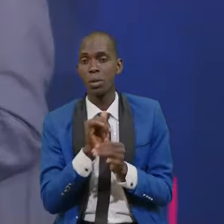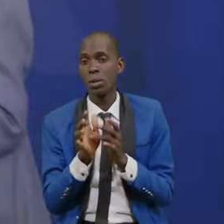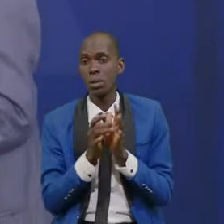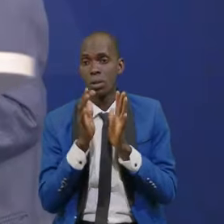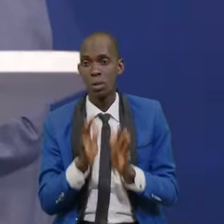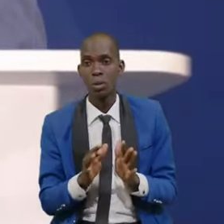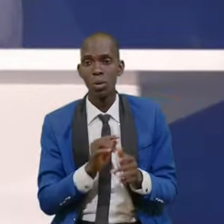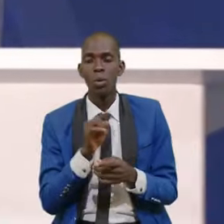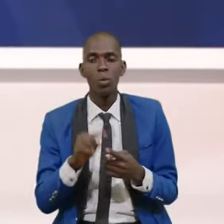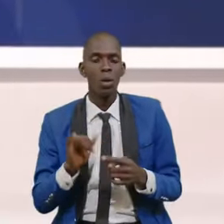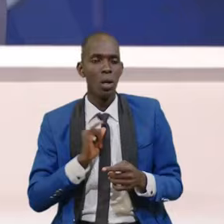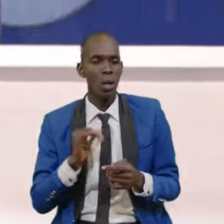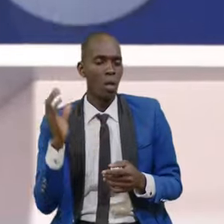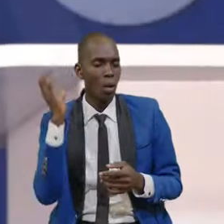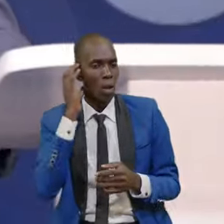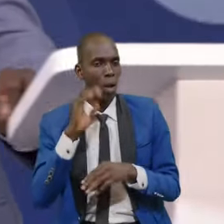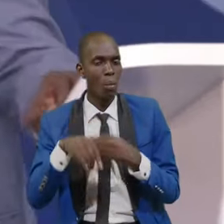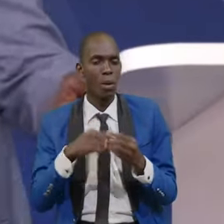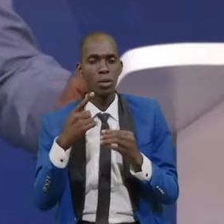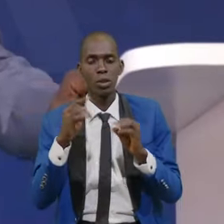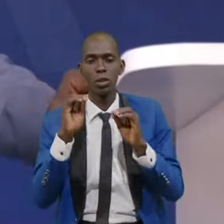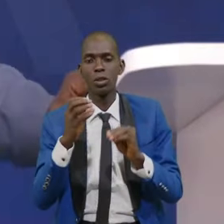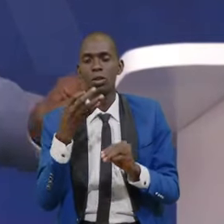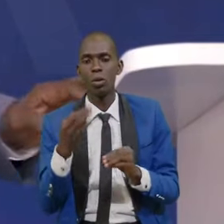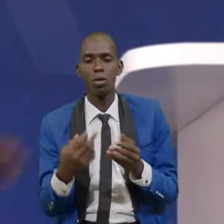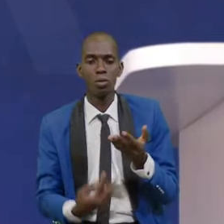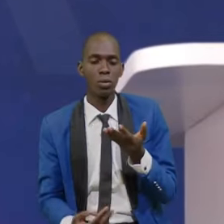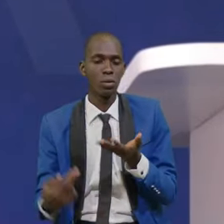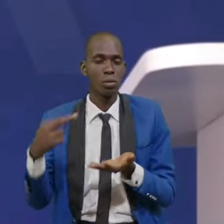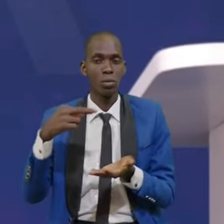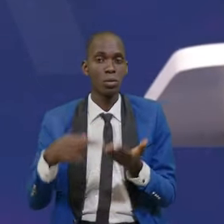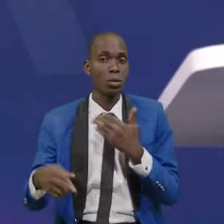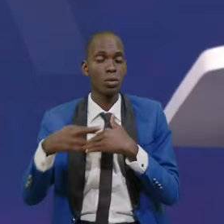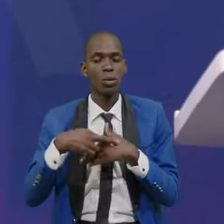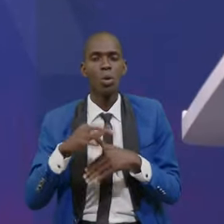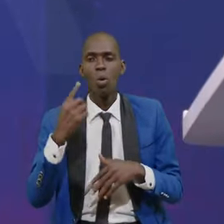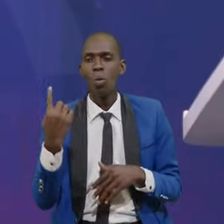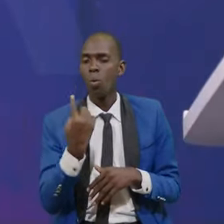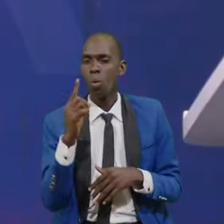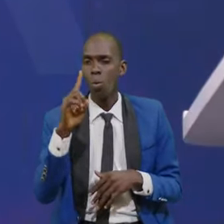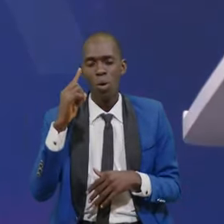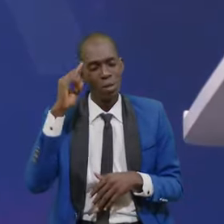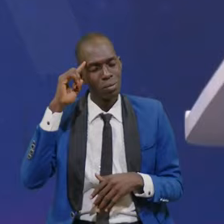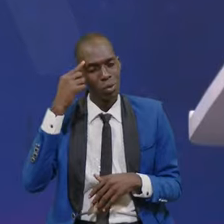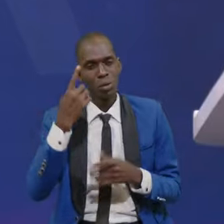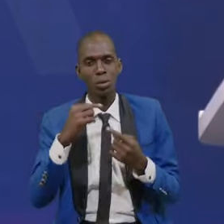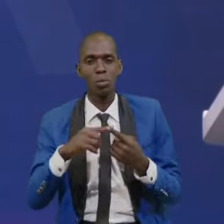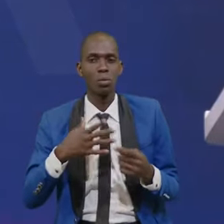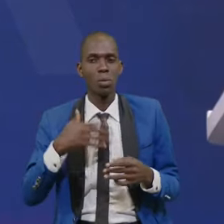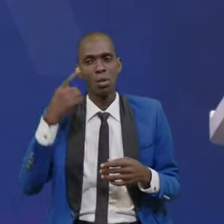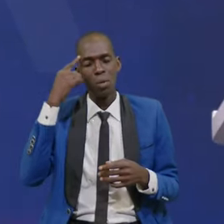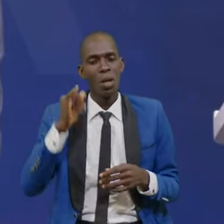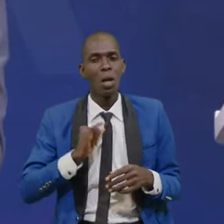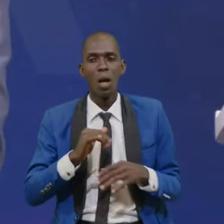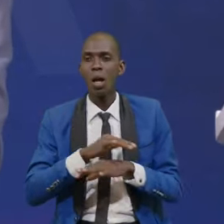about restitution. There was one thought that always was in my heart. I don't want to do anything that